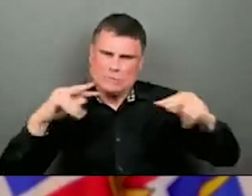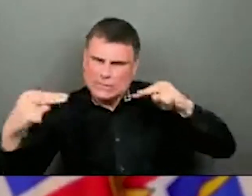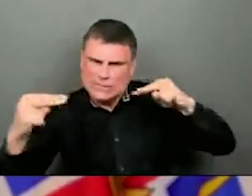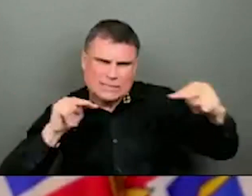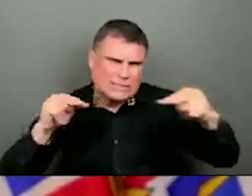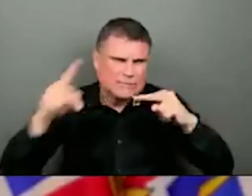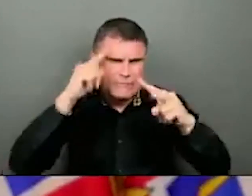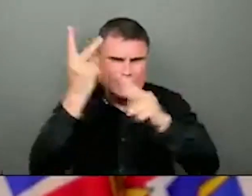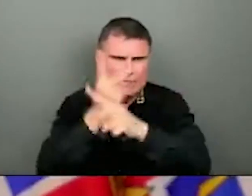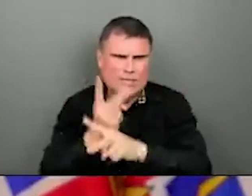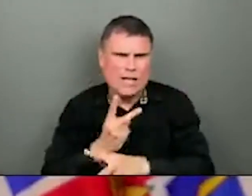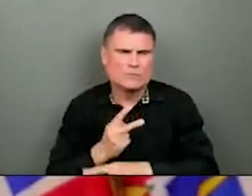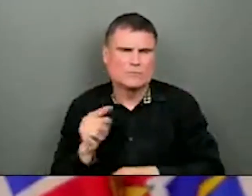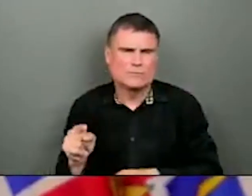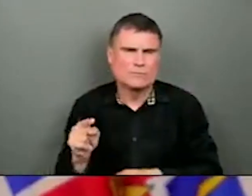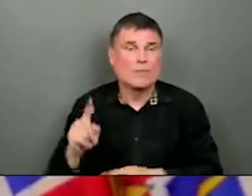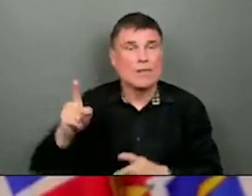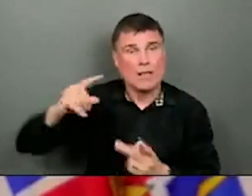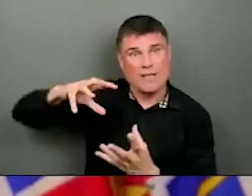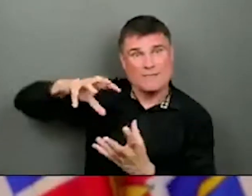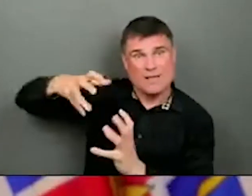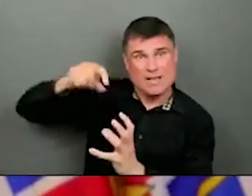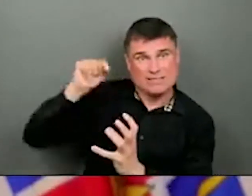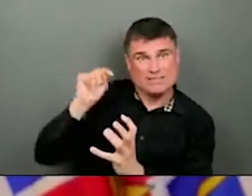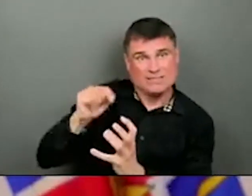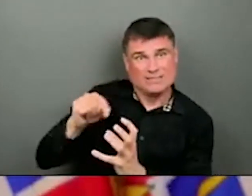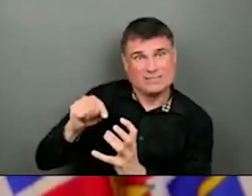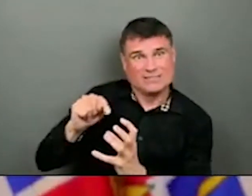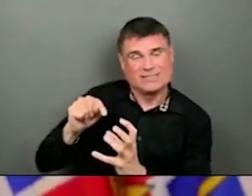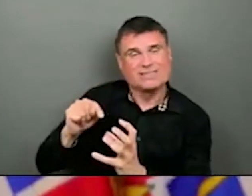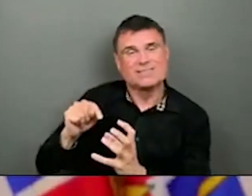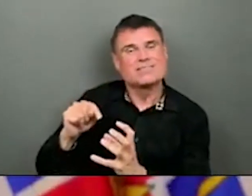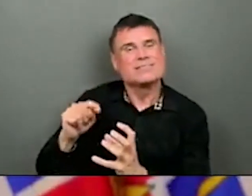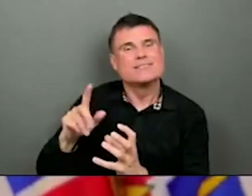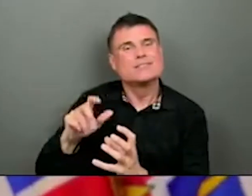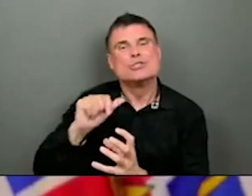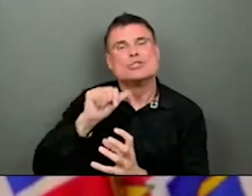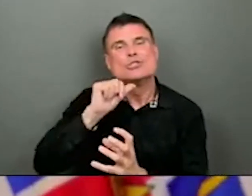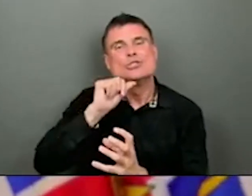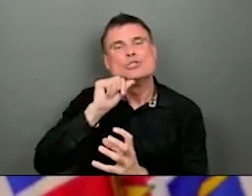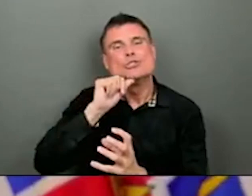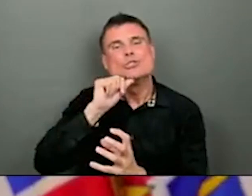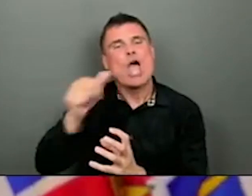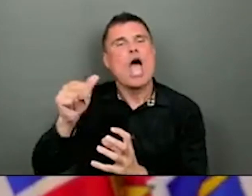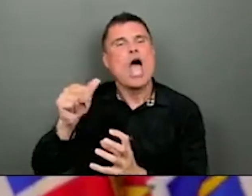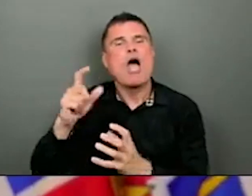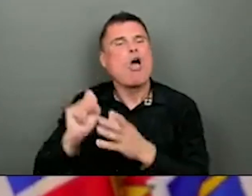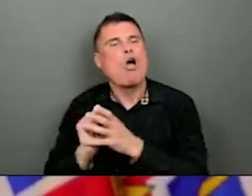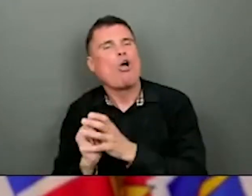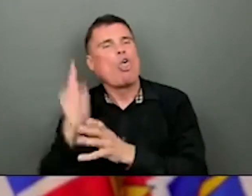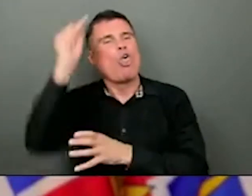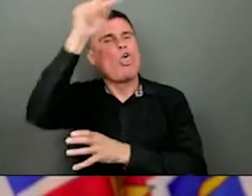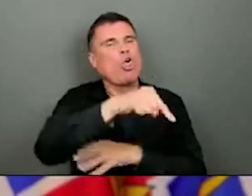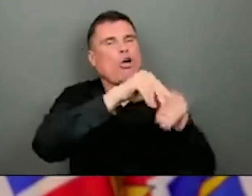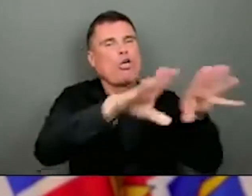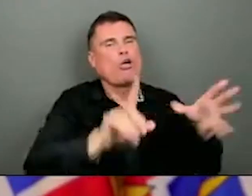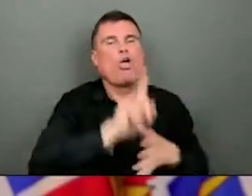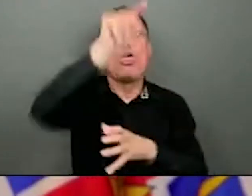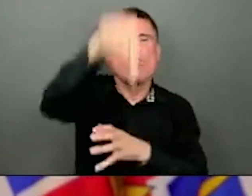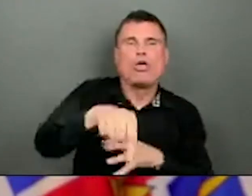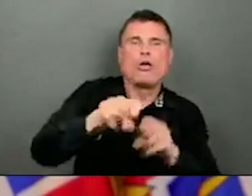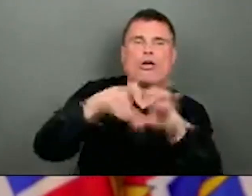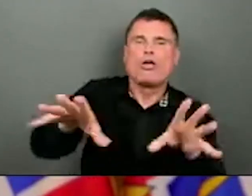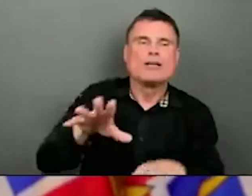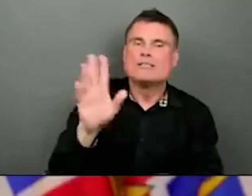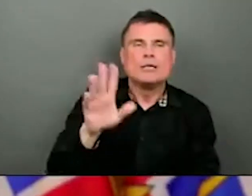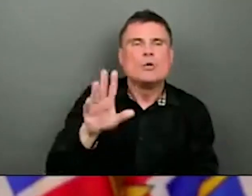variants aren't little spaceships out there on their own. They're strains of virus that are infecting people. And we know that the same measures